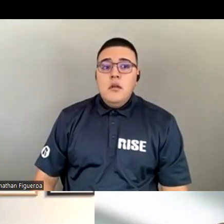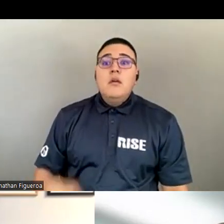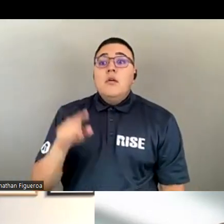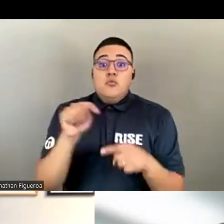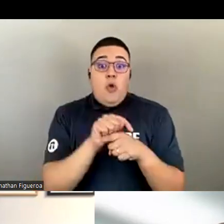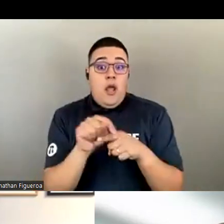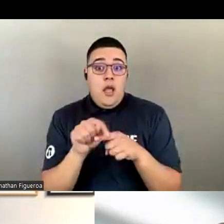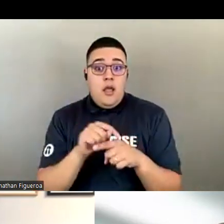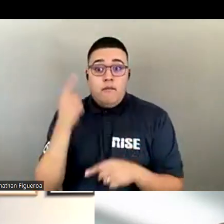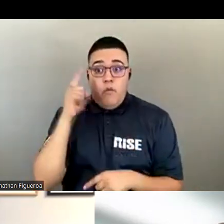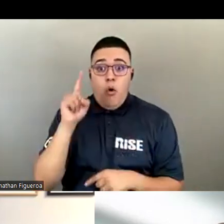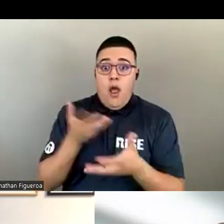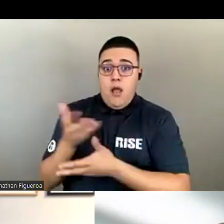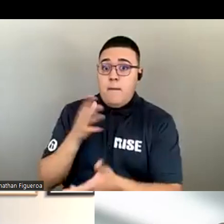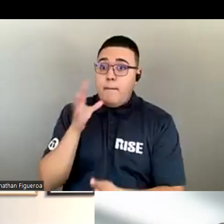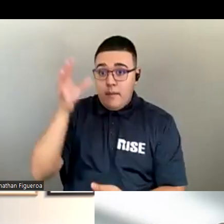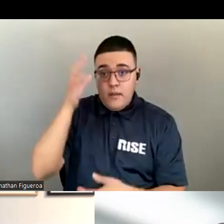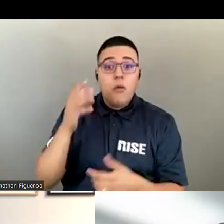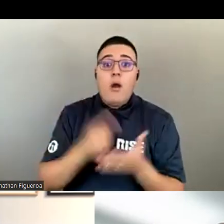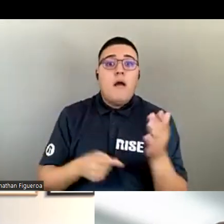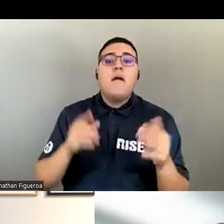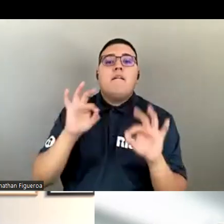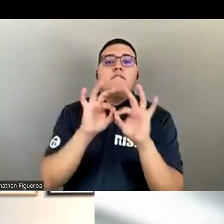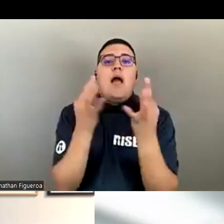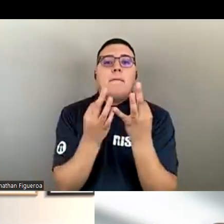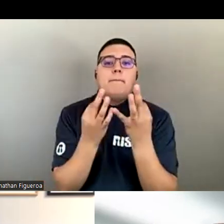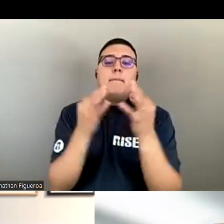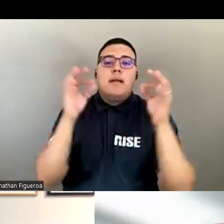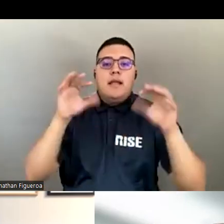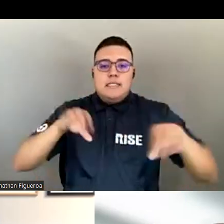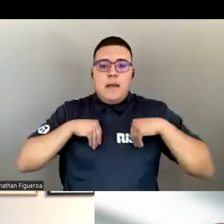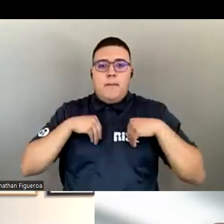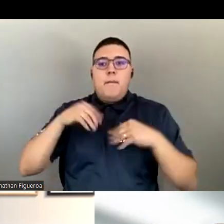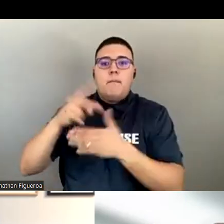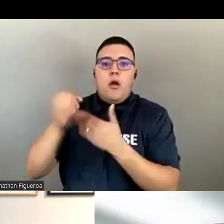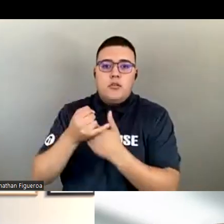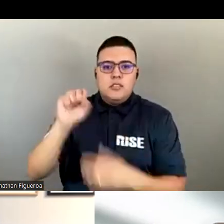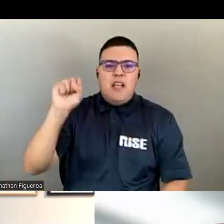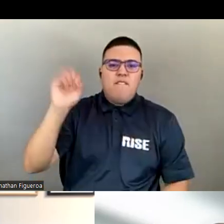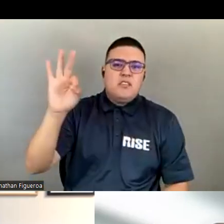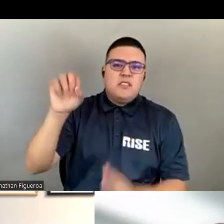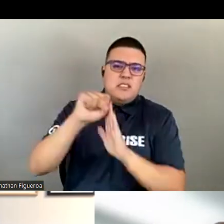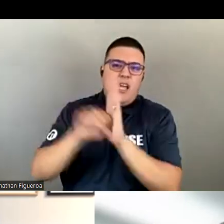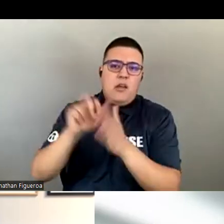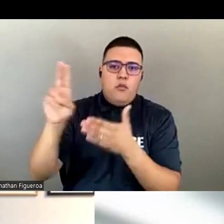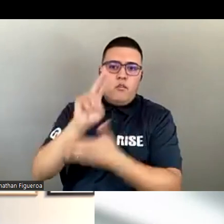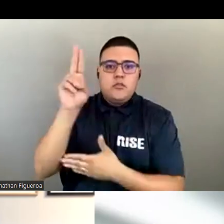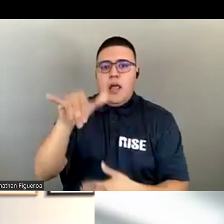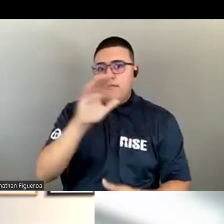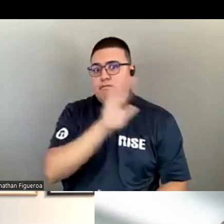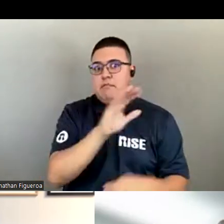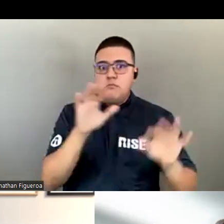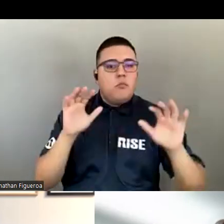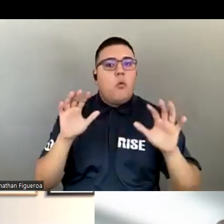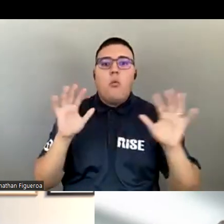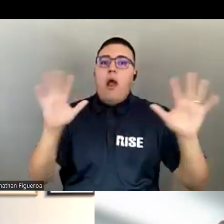for parents is going to be the Family Acceptance Project out of San Francisco State University. They have that. And then I also